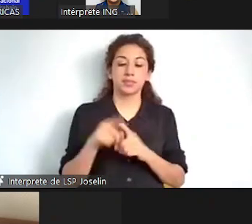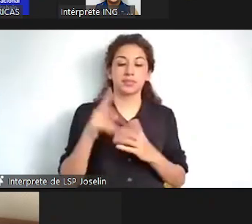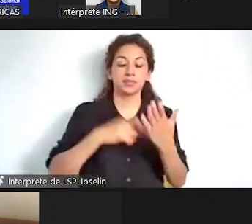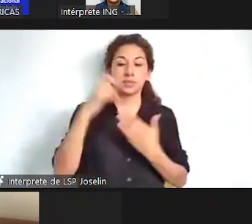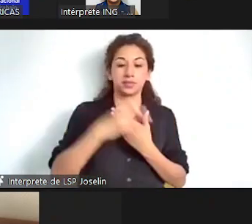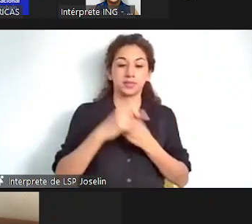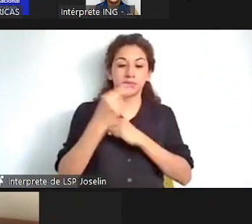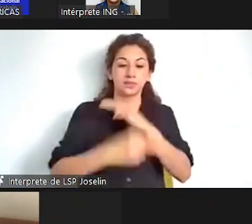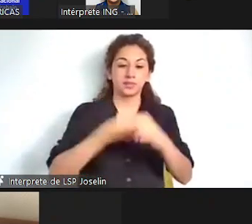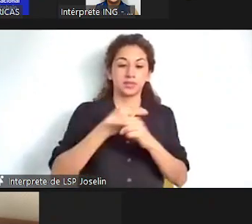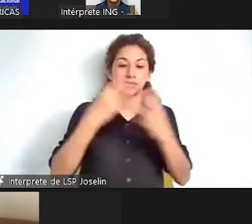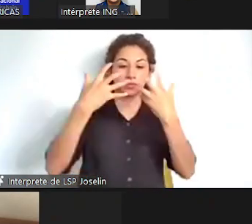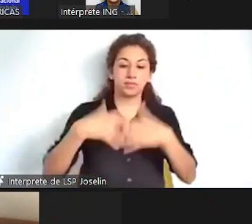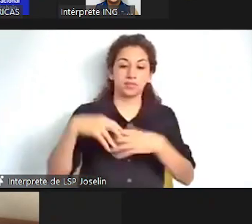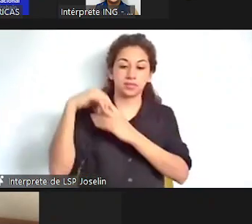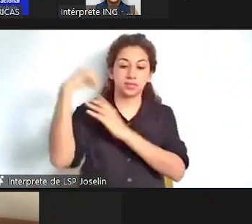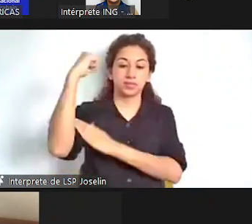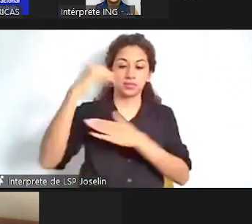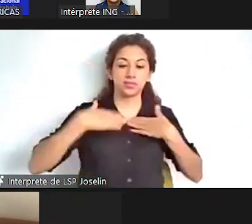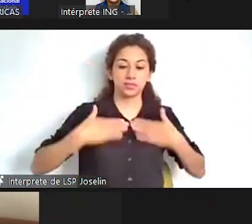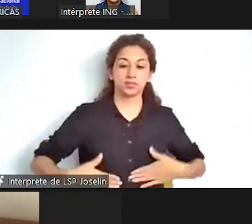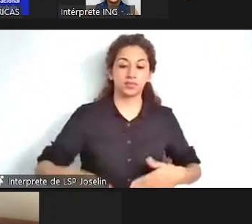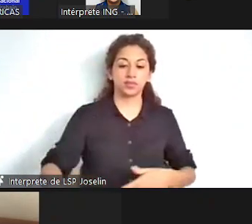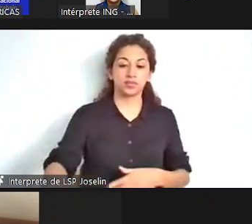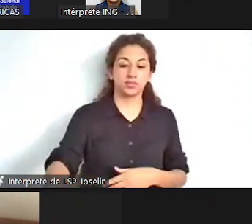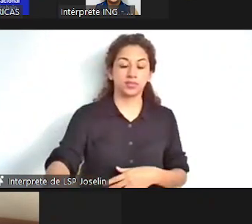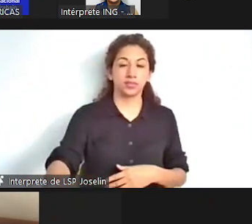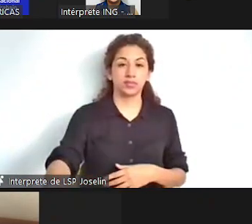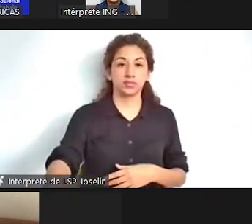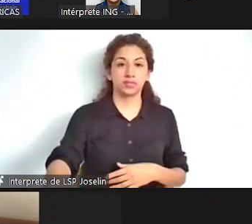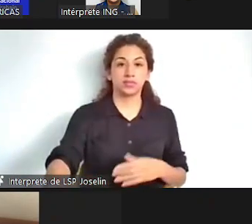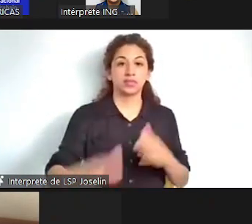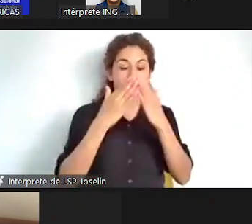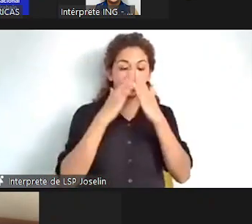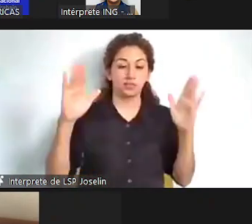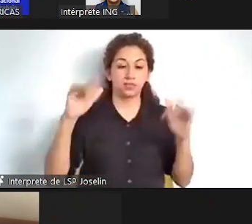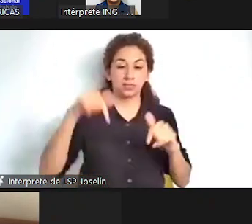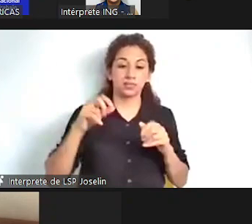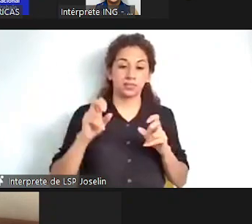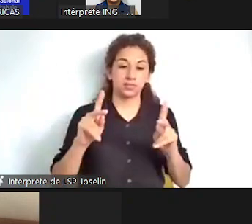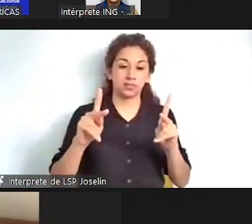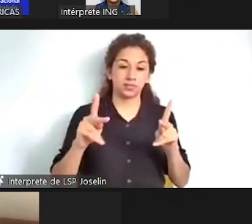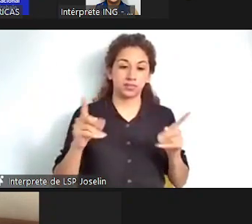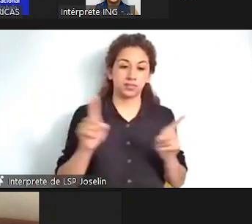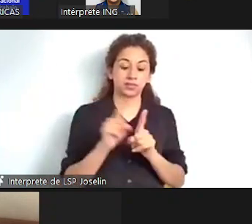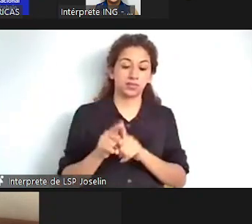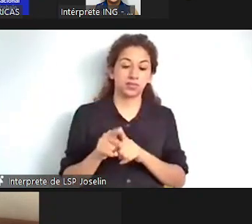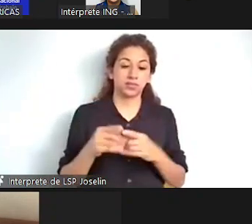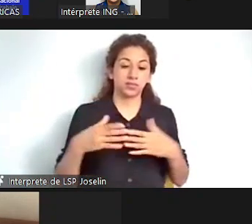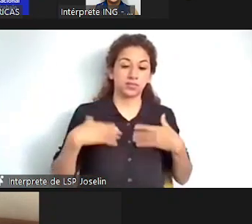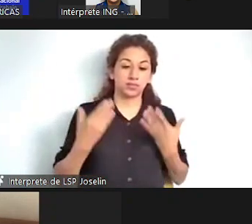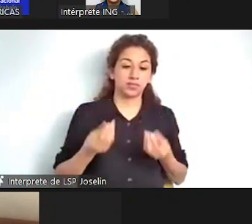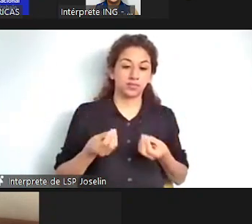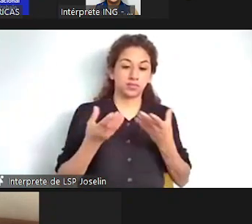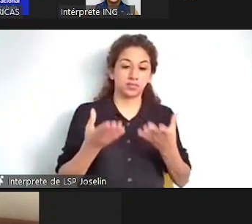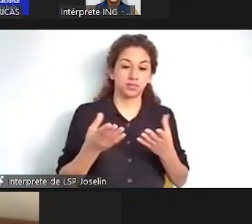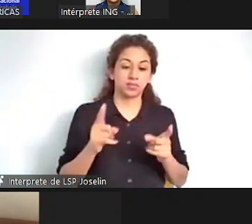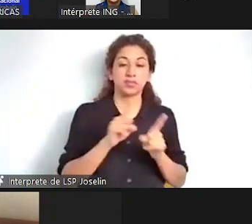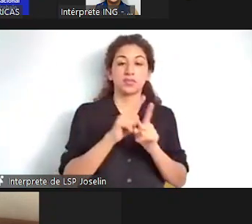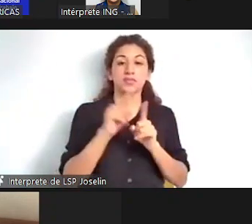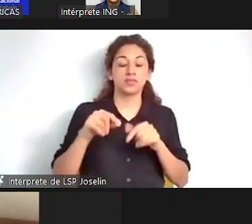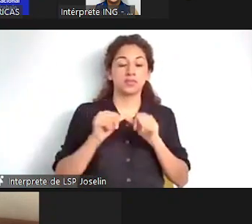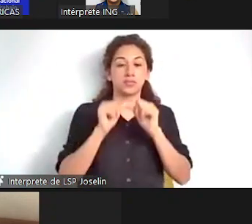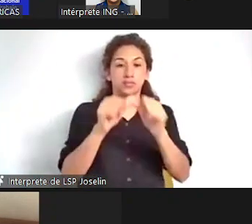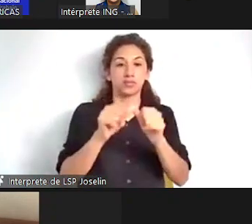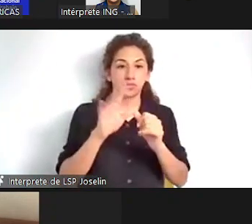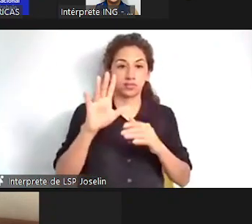and also from the perspective of the national action plan on business and human rights how does this open a door to guarantee them and